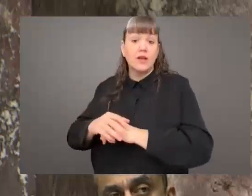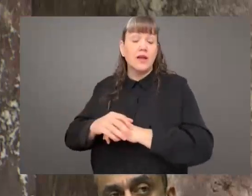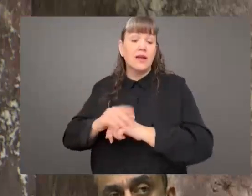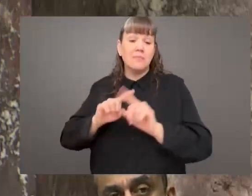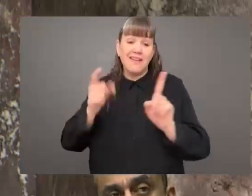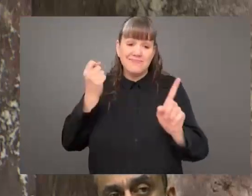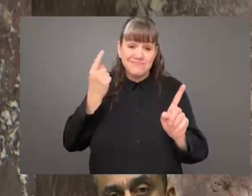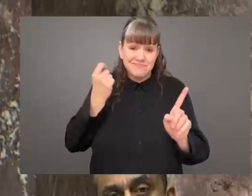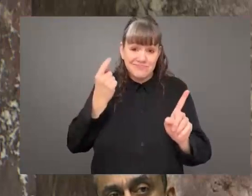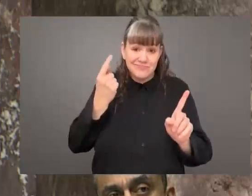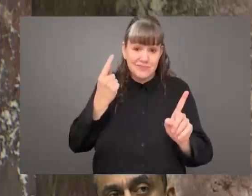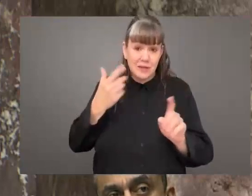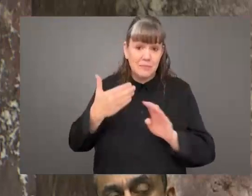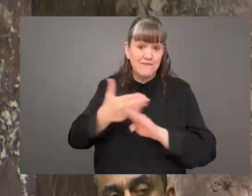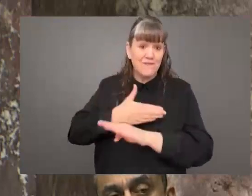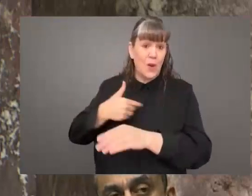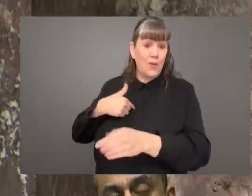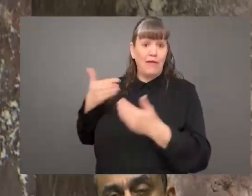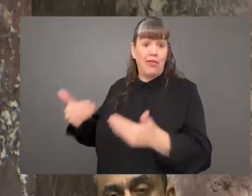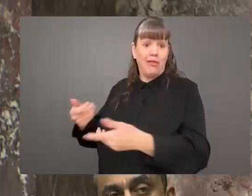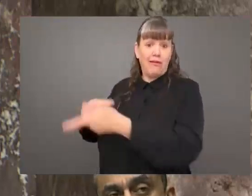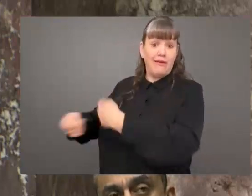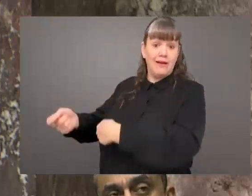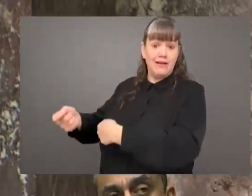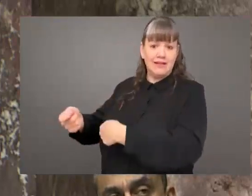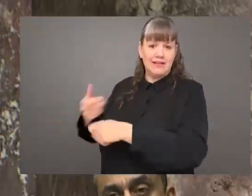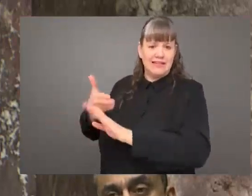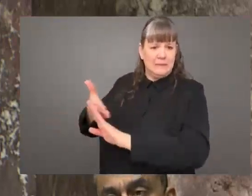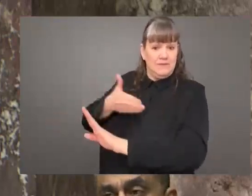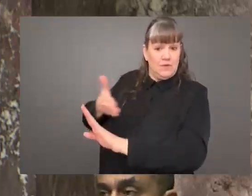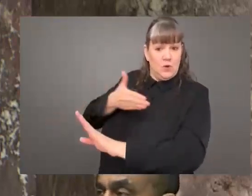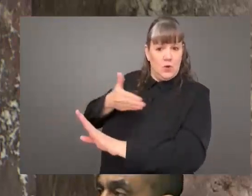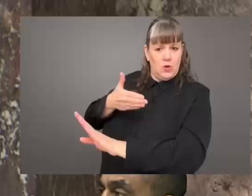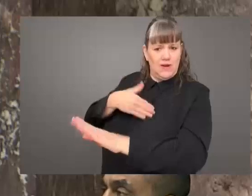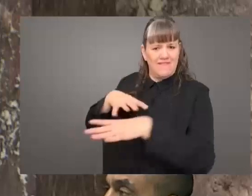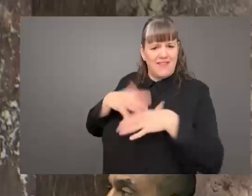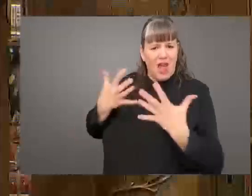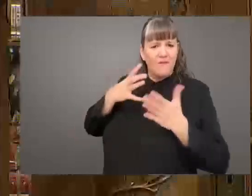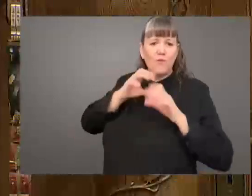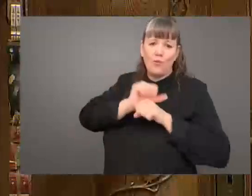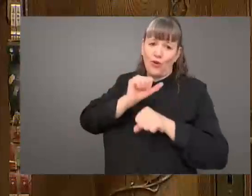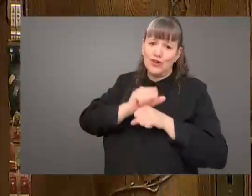terms of replacing it is and what it should look at is currently underway.